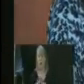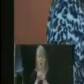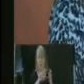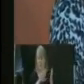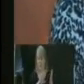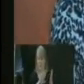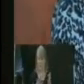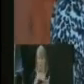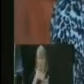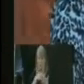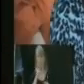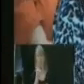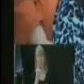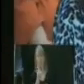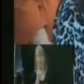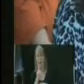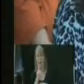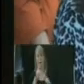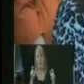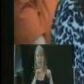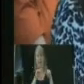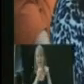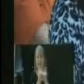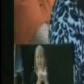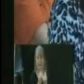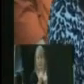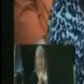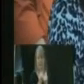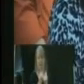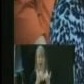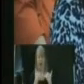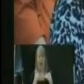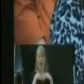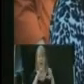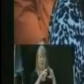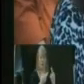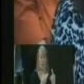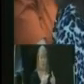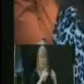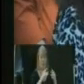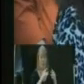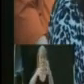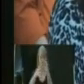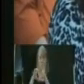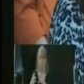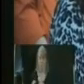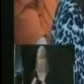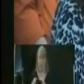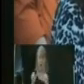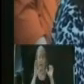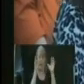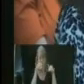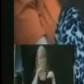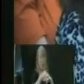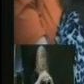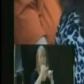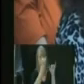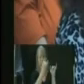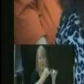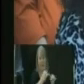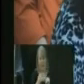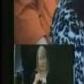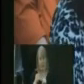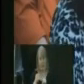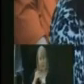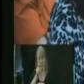big team, and by forming regional support structures, we will be able to focus on the individual needs of our